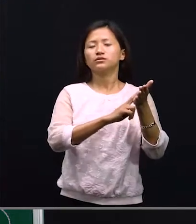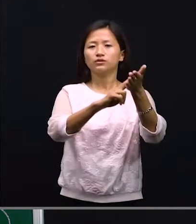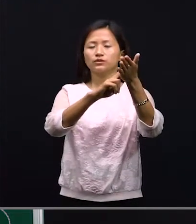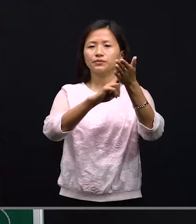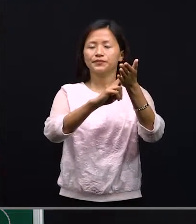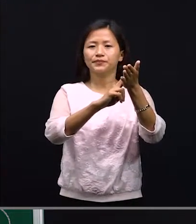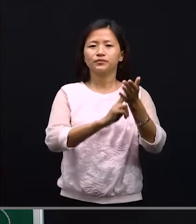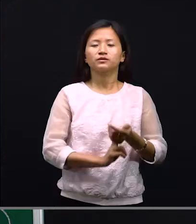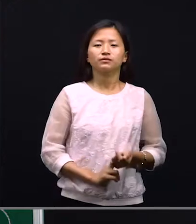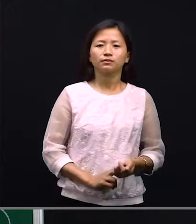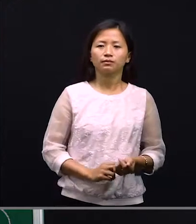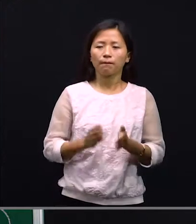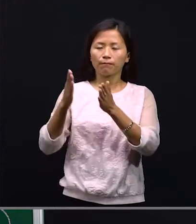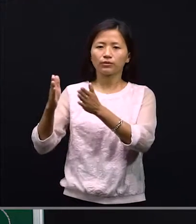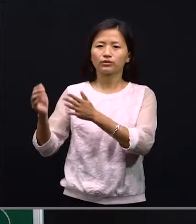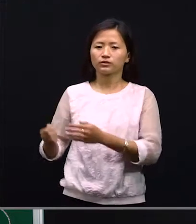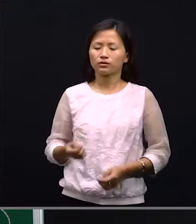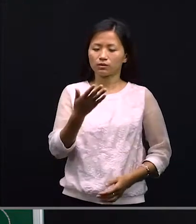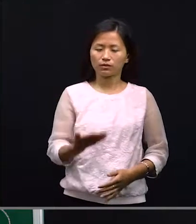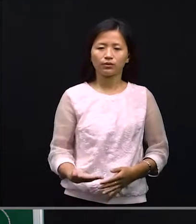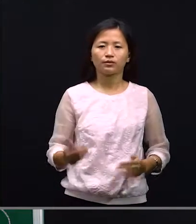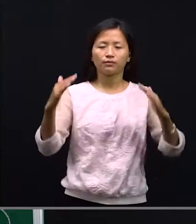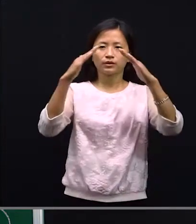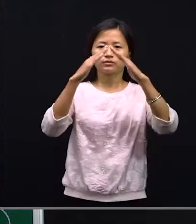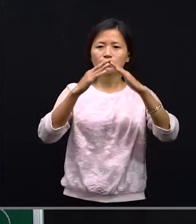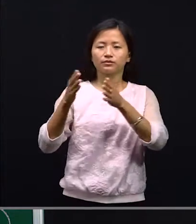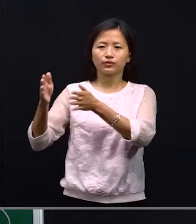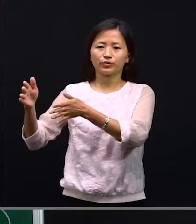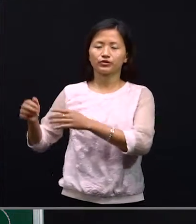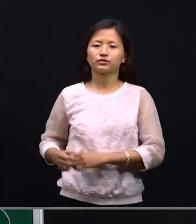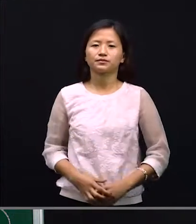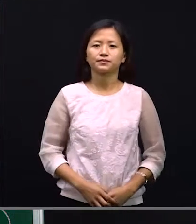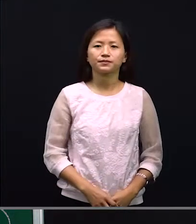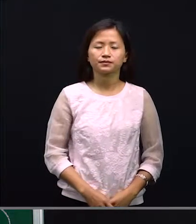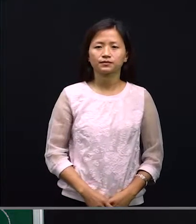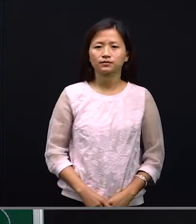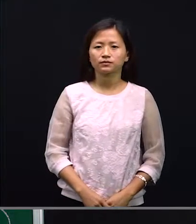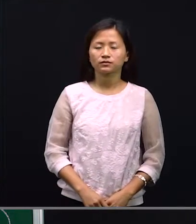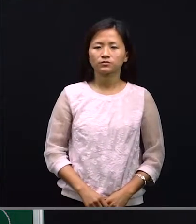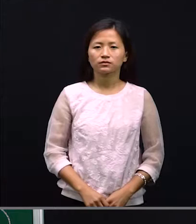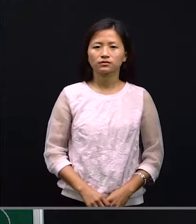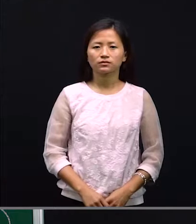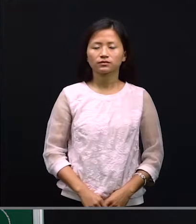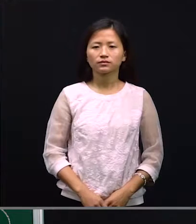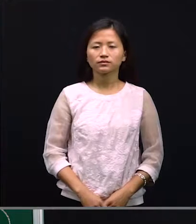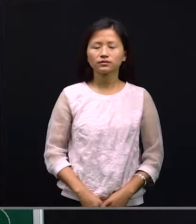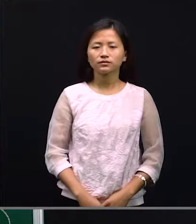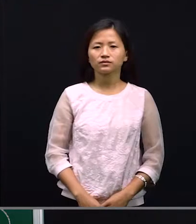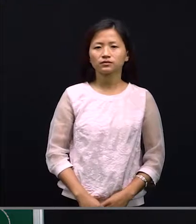this is the lower mountain ranges. Now these lower mountain ranges,